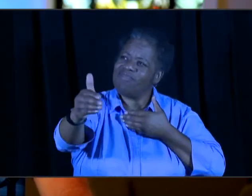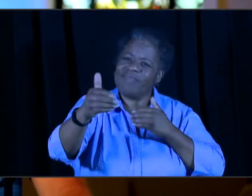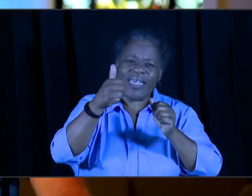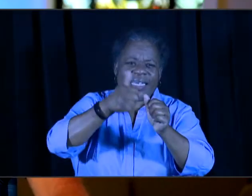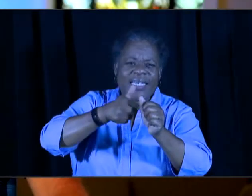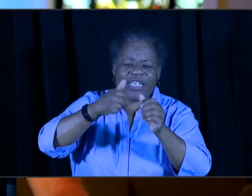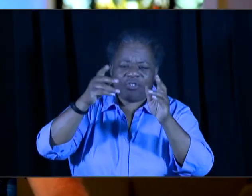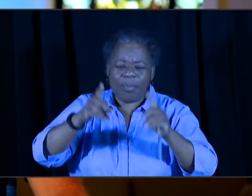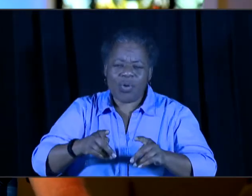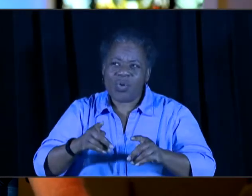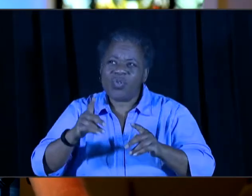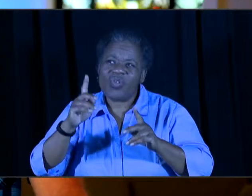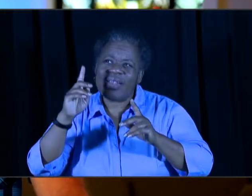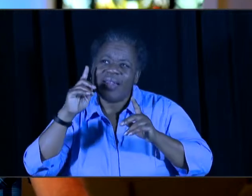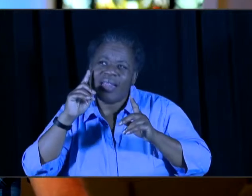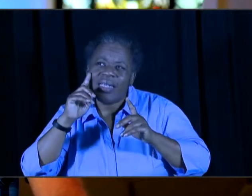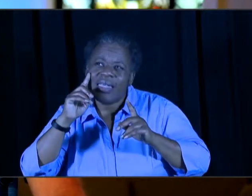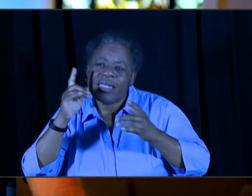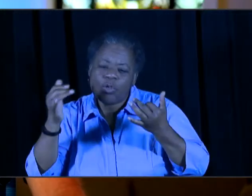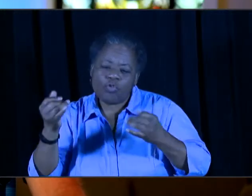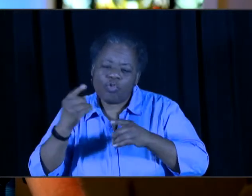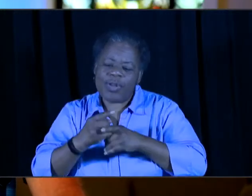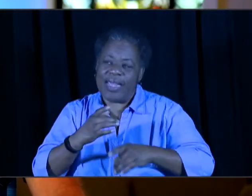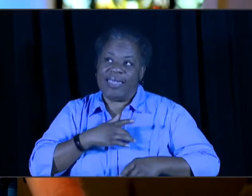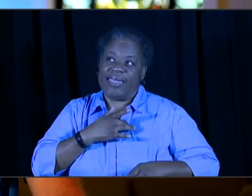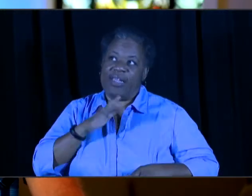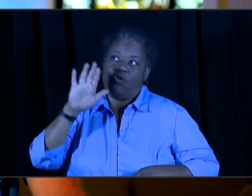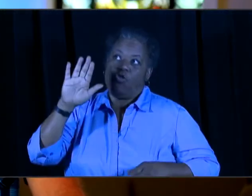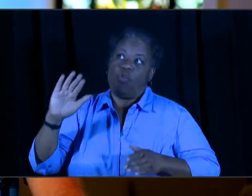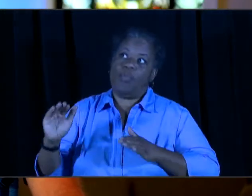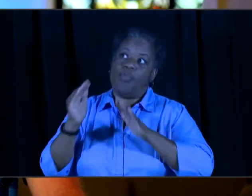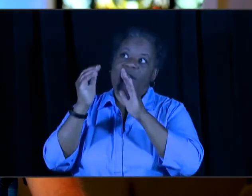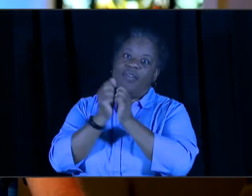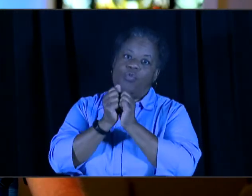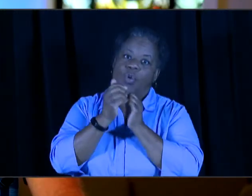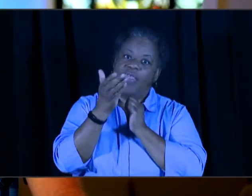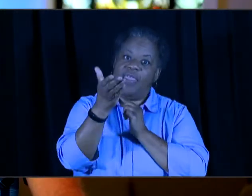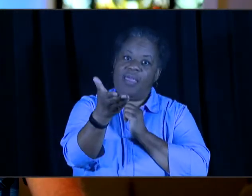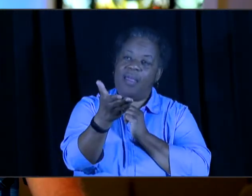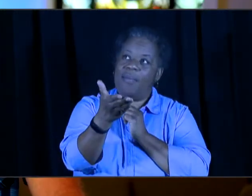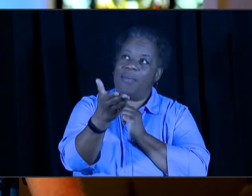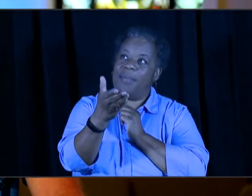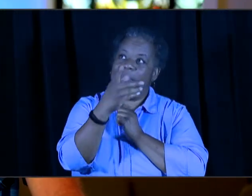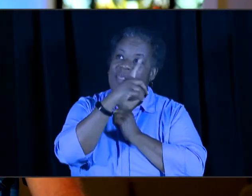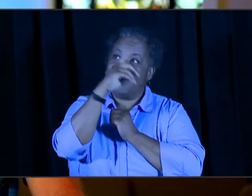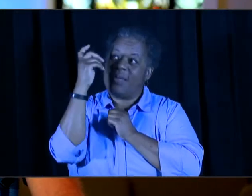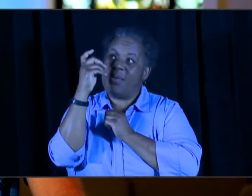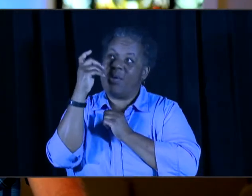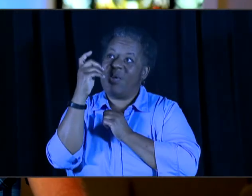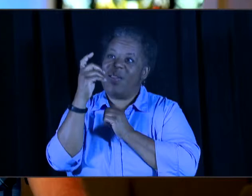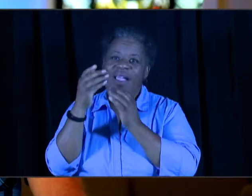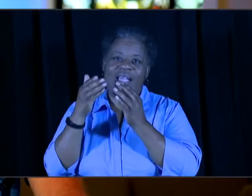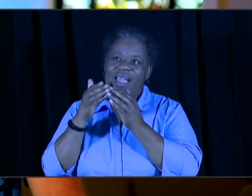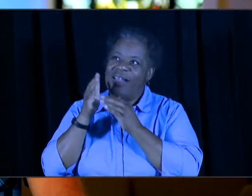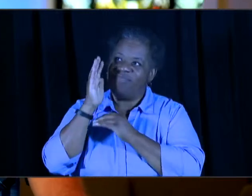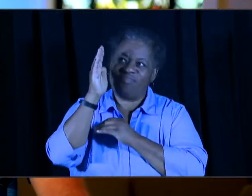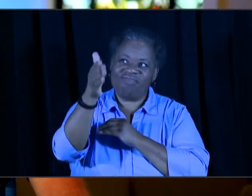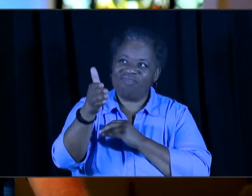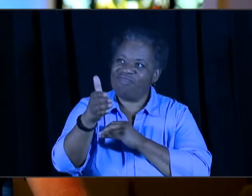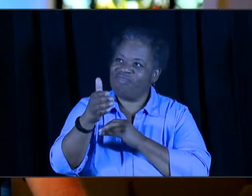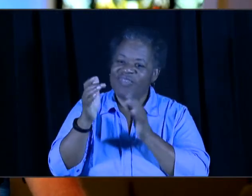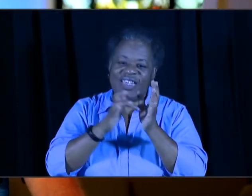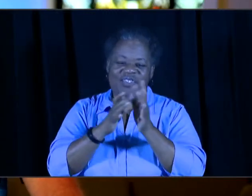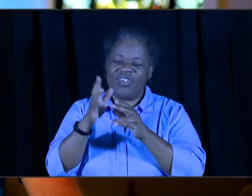listening here today sense your presence with them this summer and in the year to come. We pray it in Jesus'